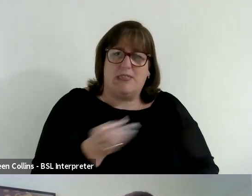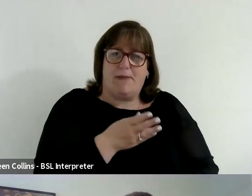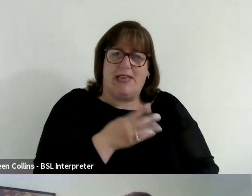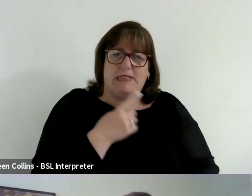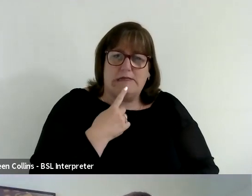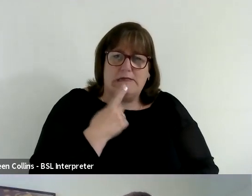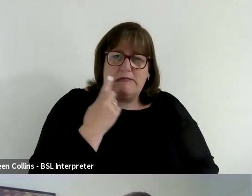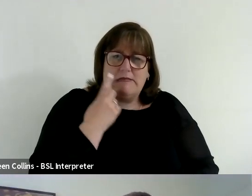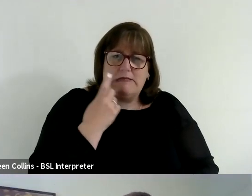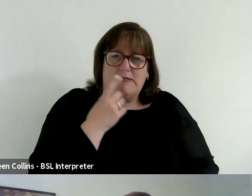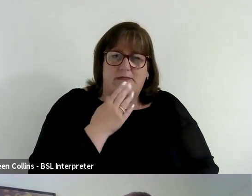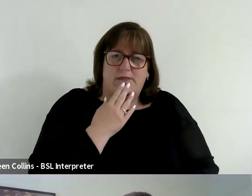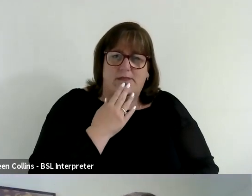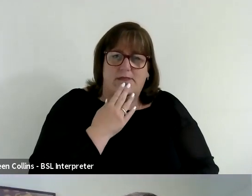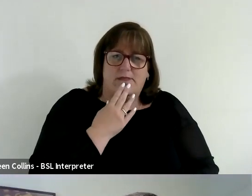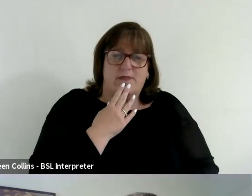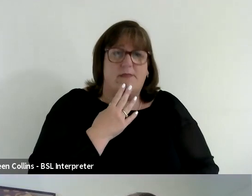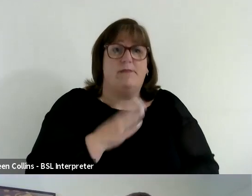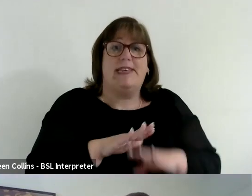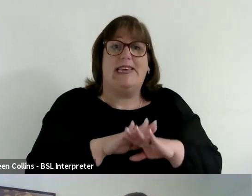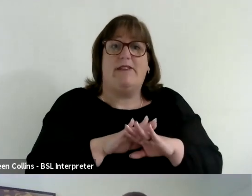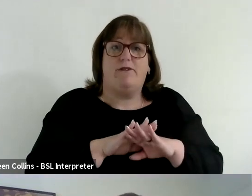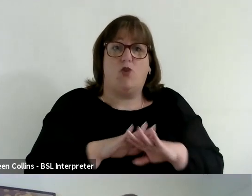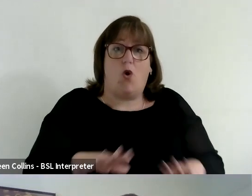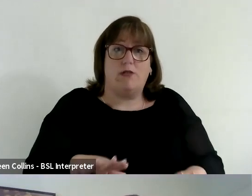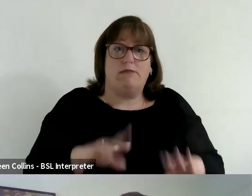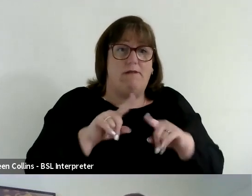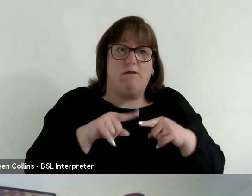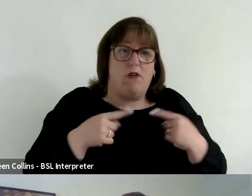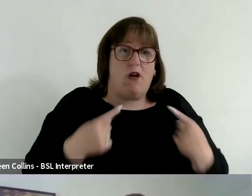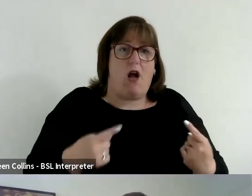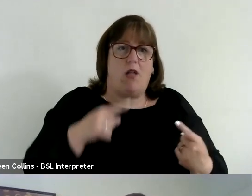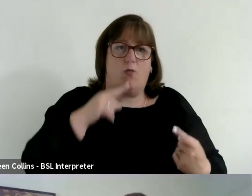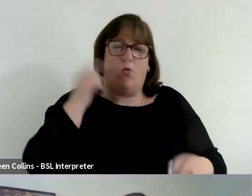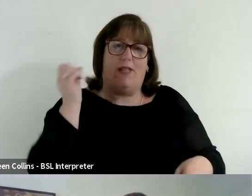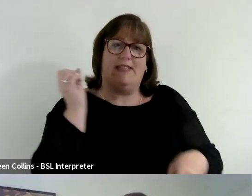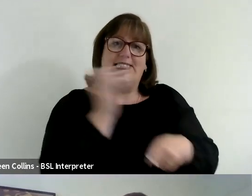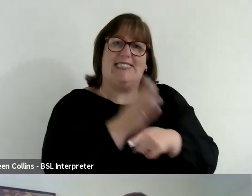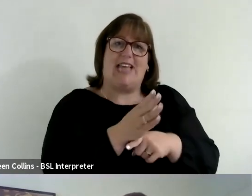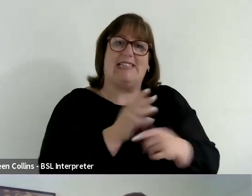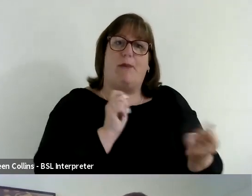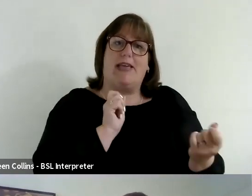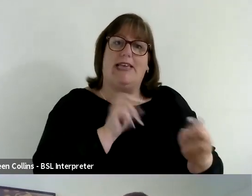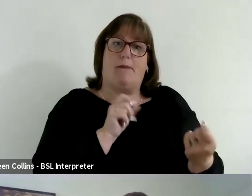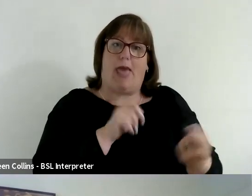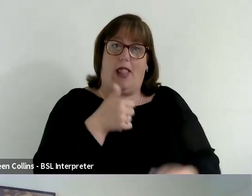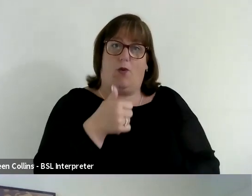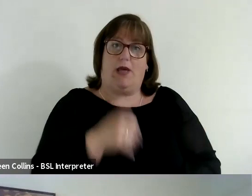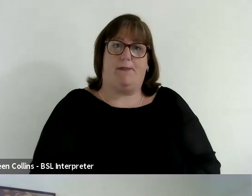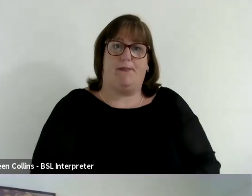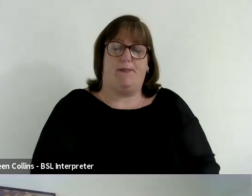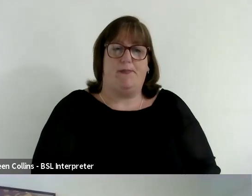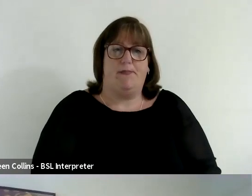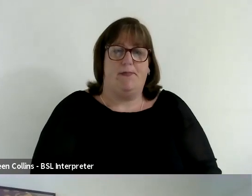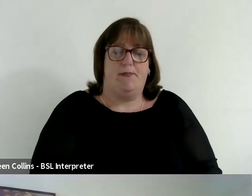feedback. If not, James, we'll send it by email, and then perhaps you could do it then. That would be fantastic. Yeah,